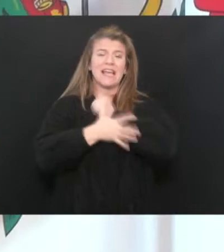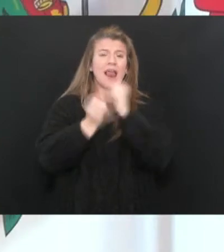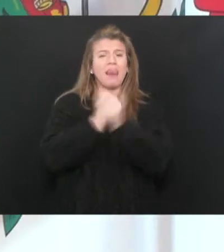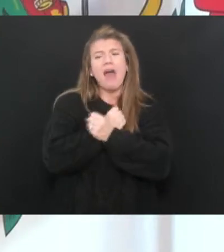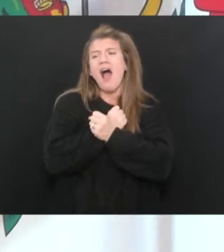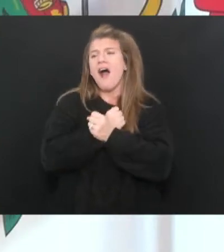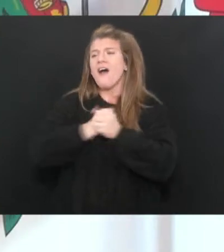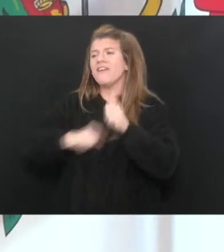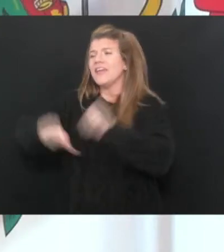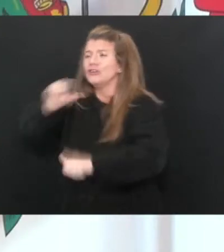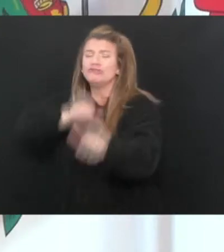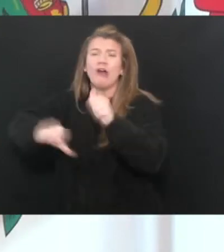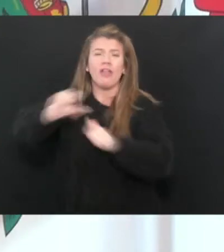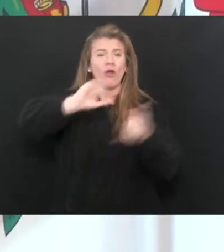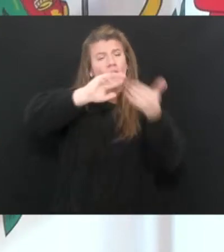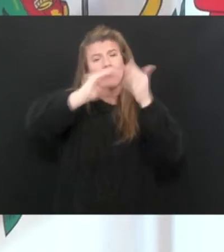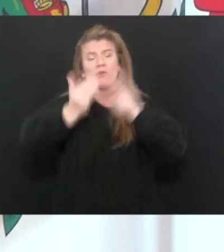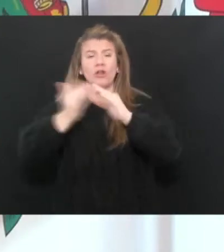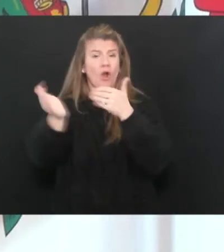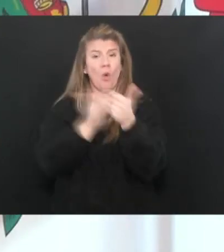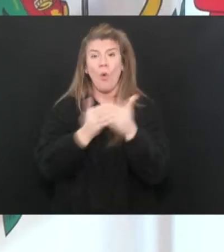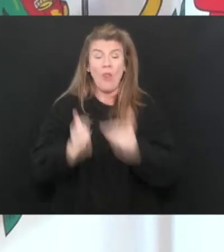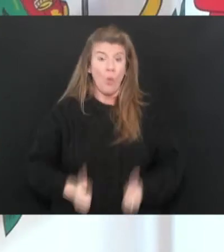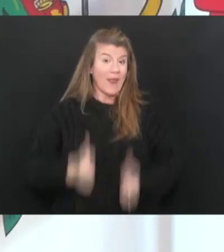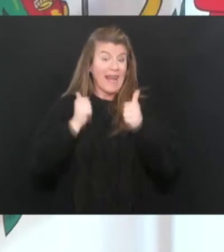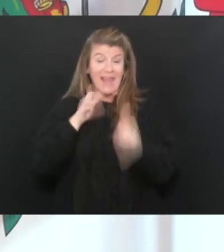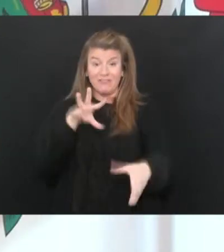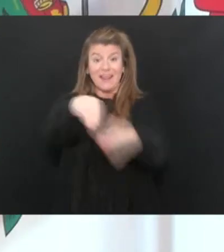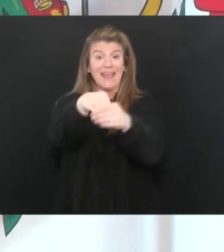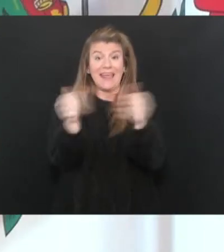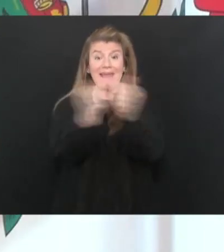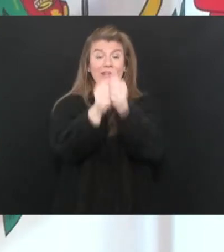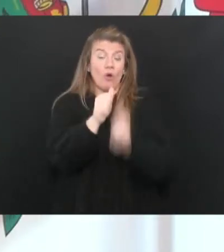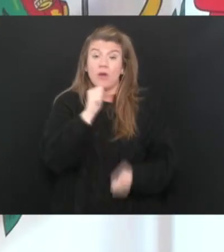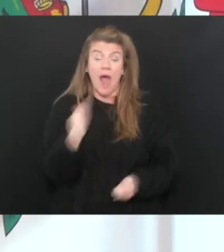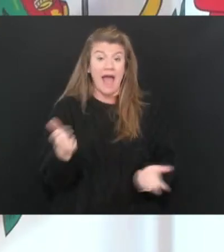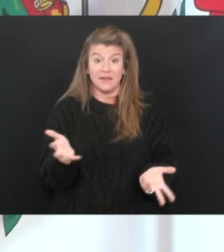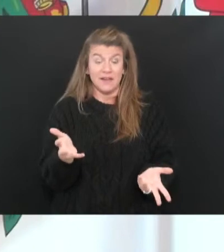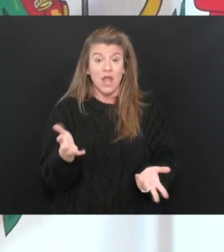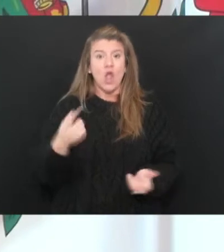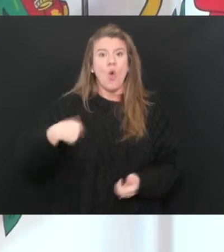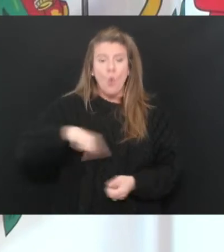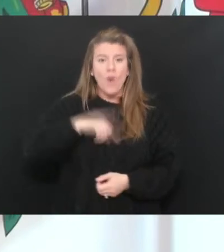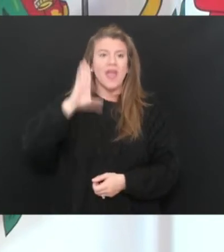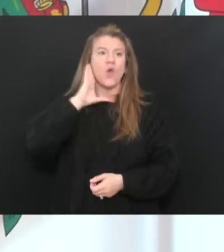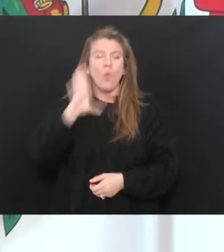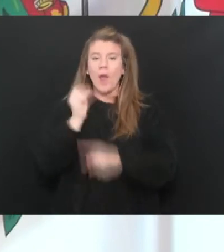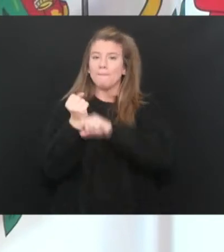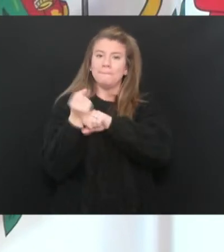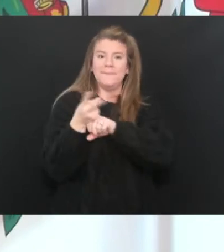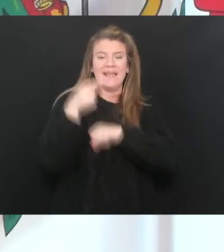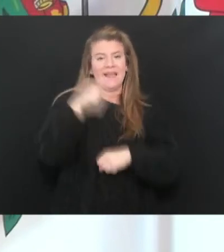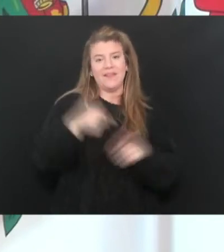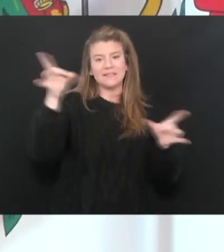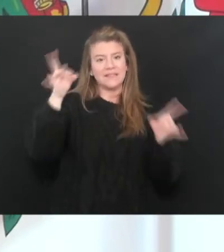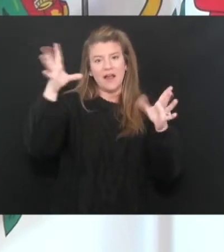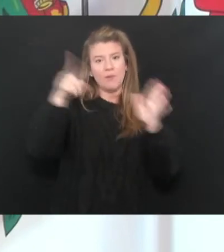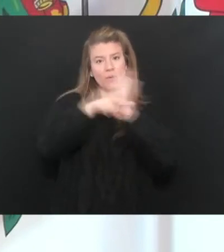loving all of our community, whether we live with them or not. We will absolutely defeat this terrible